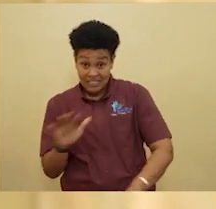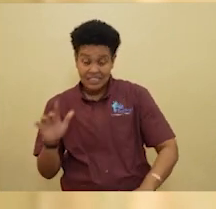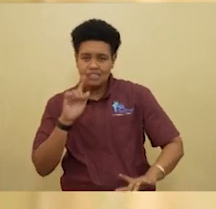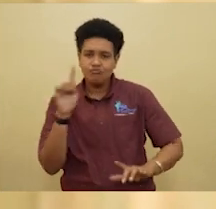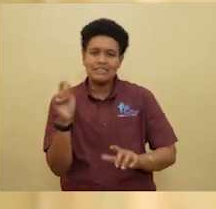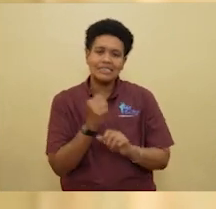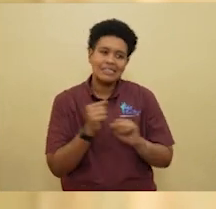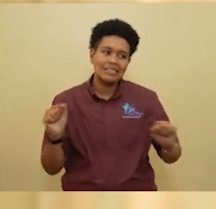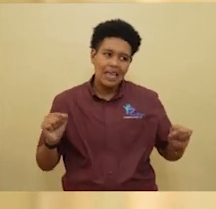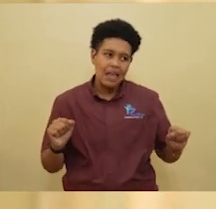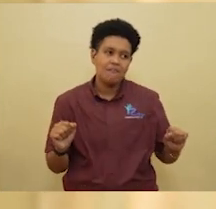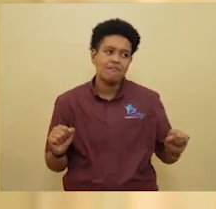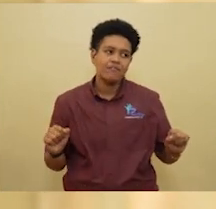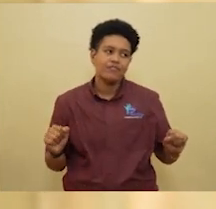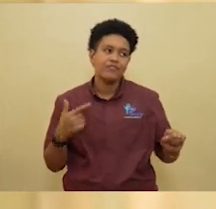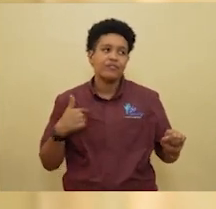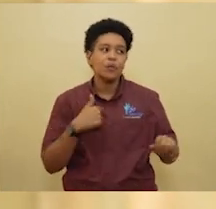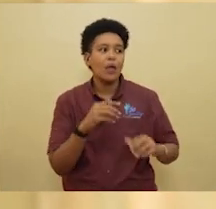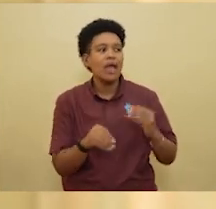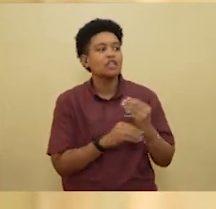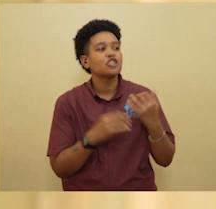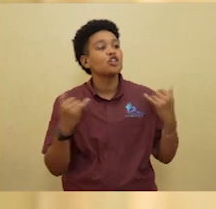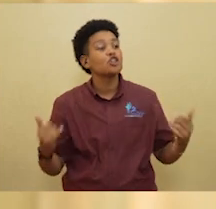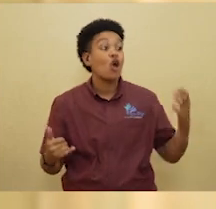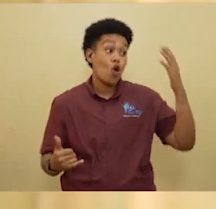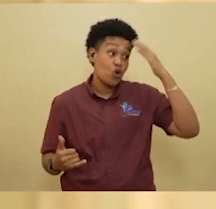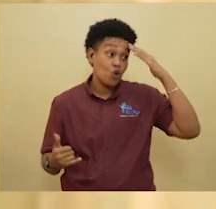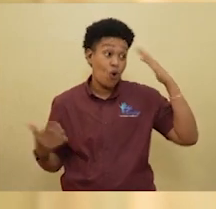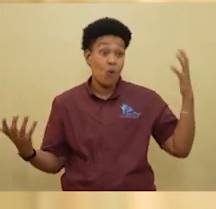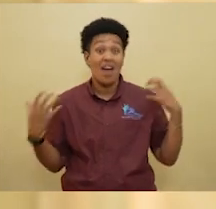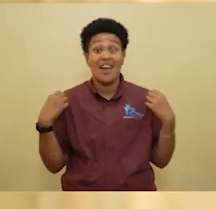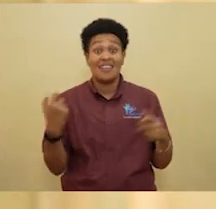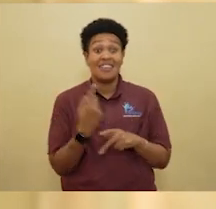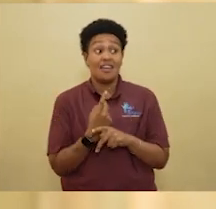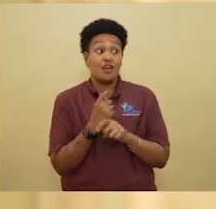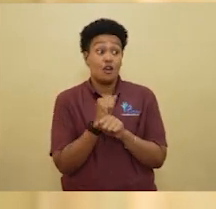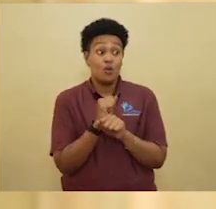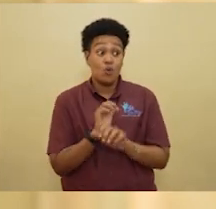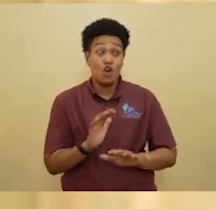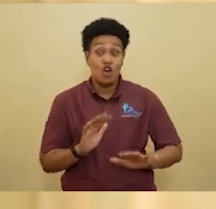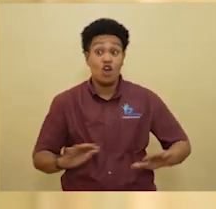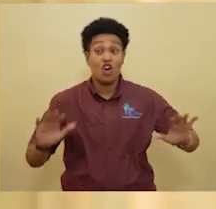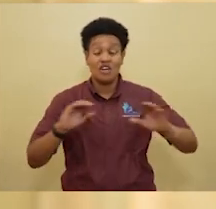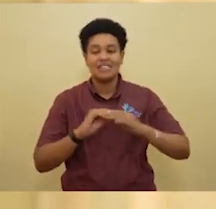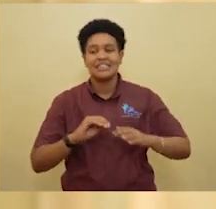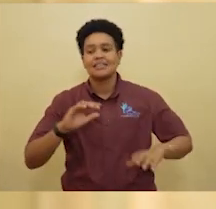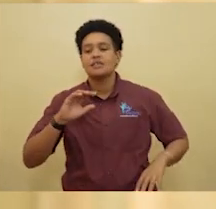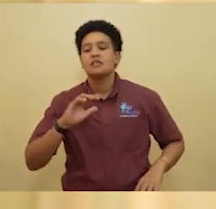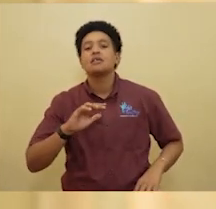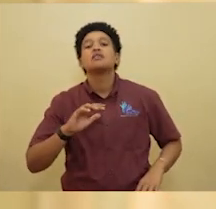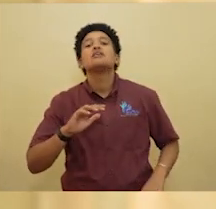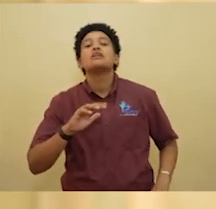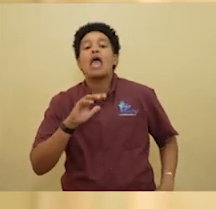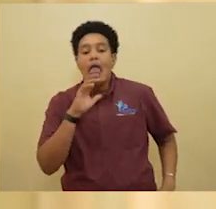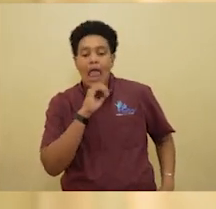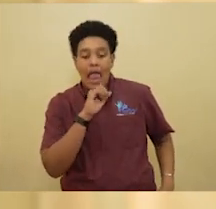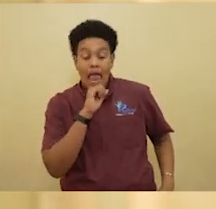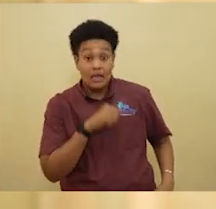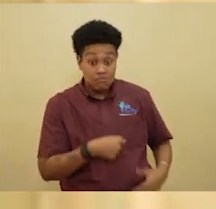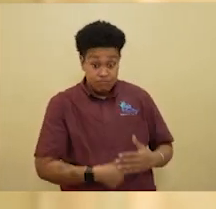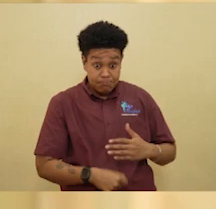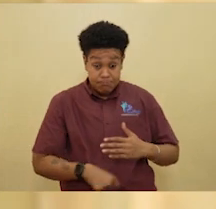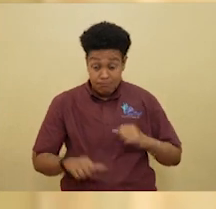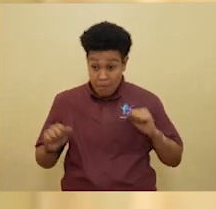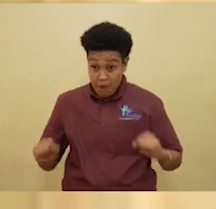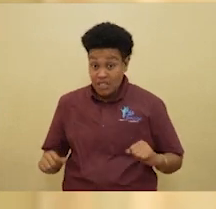safe. And we also now know that healthcare workers in the age reproductive age range, if